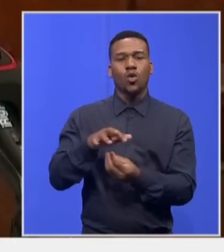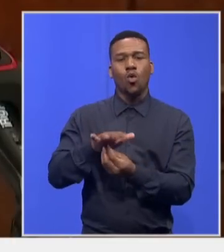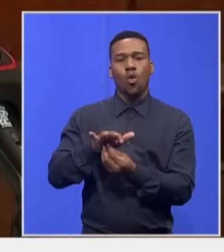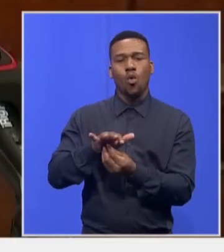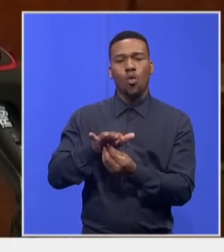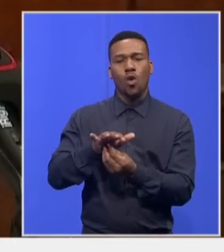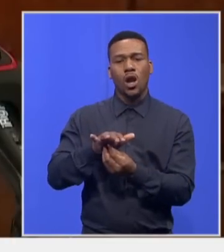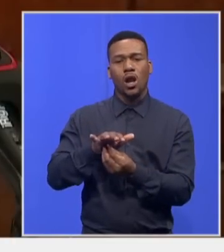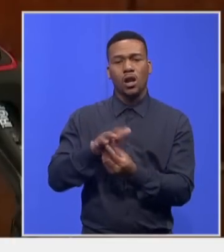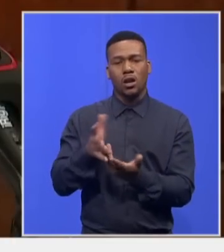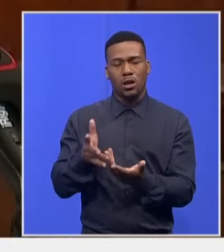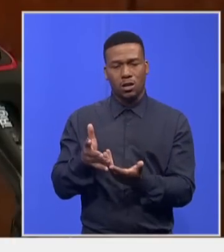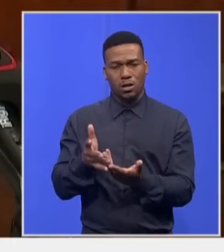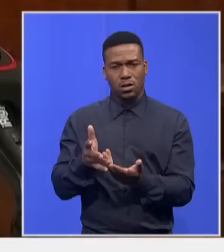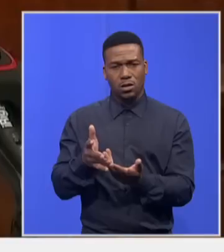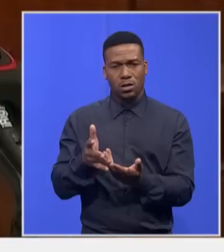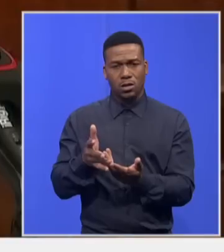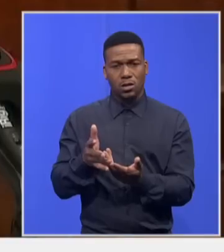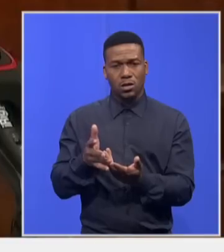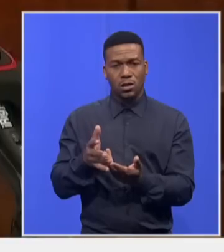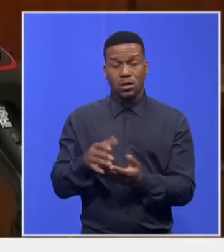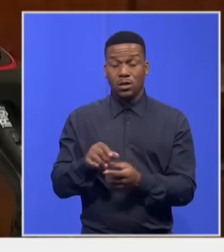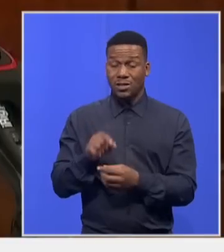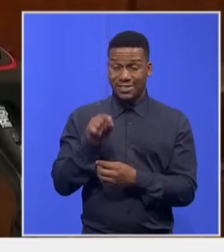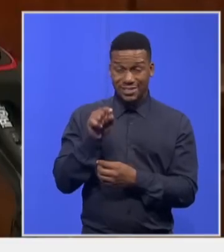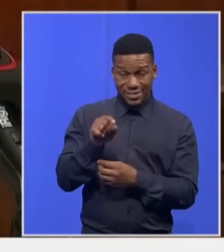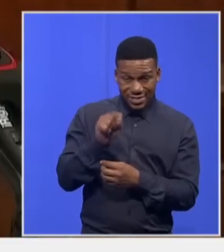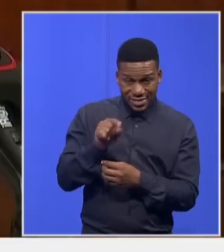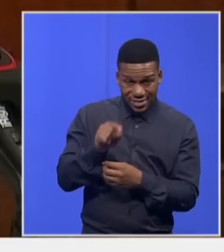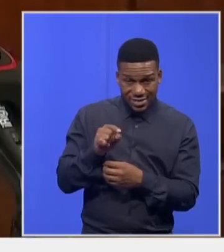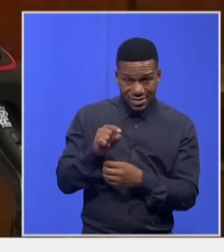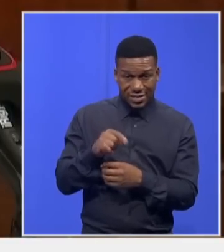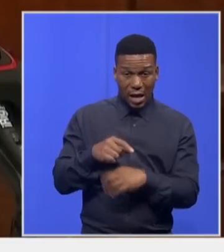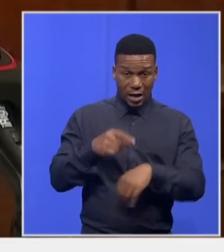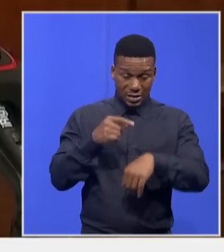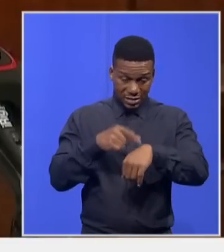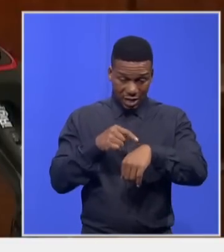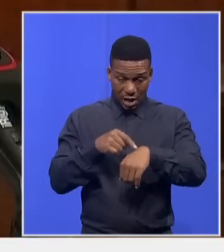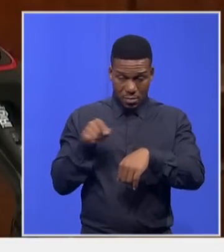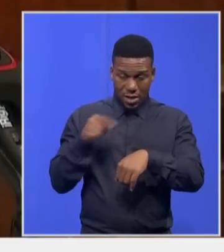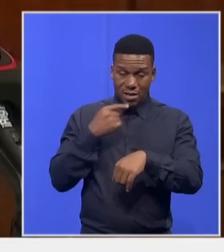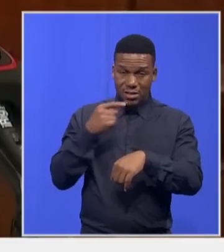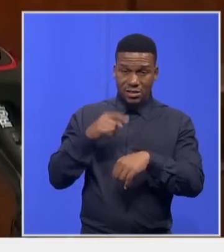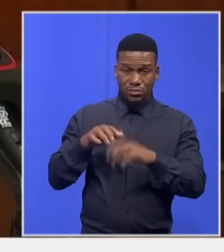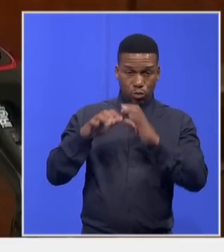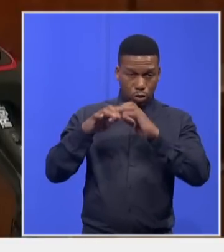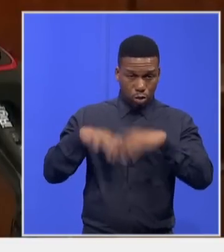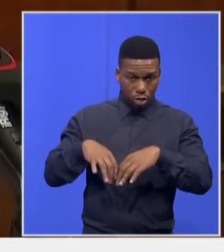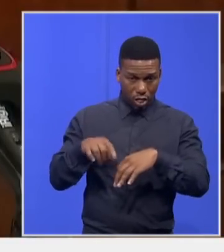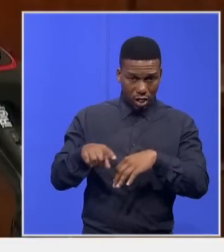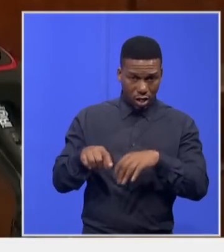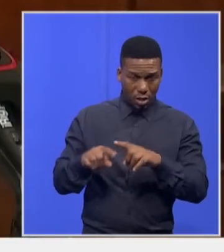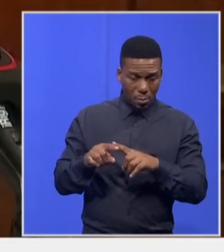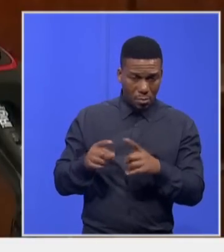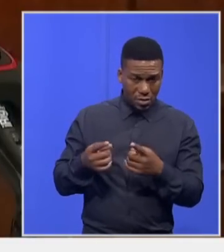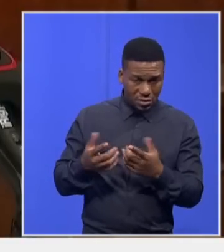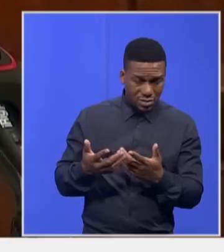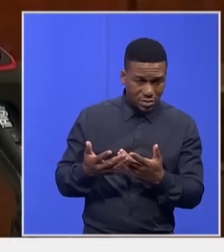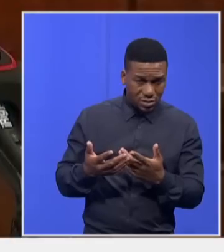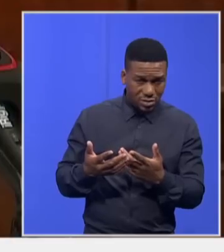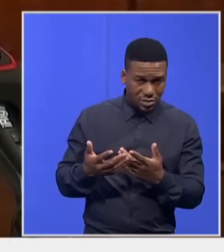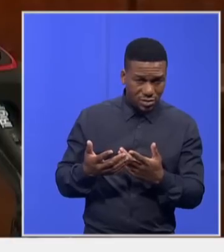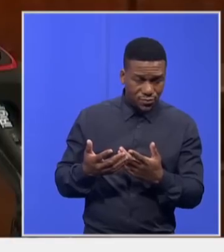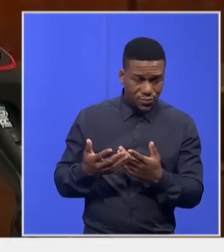plants, rather than decommissioning them according to the schedule, not more aggressively, it's